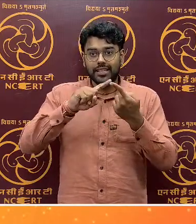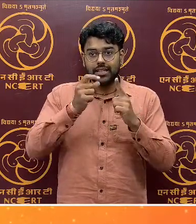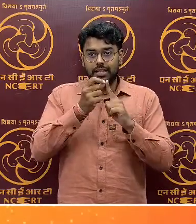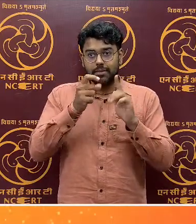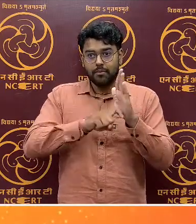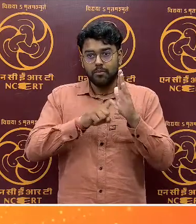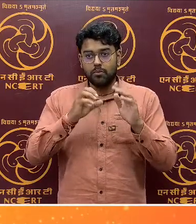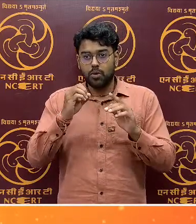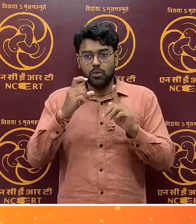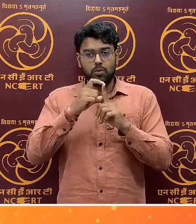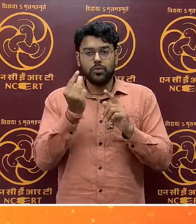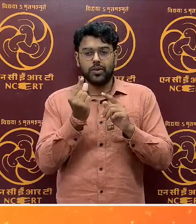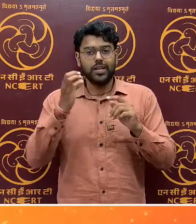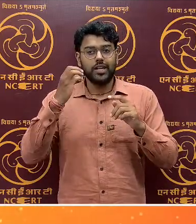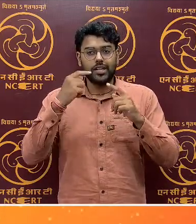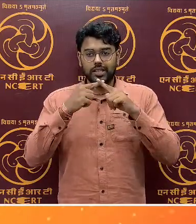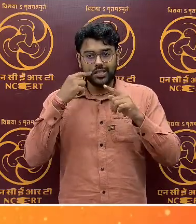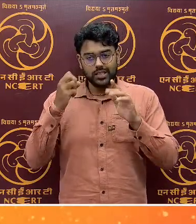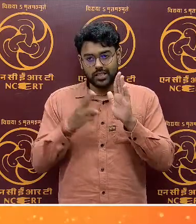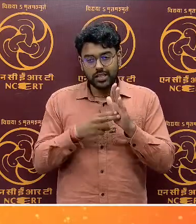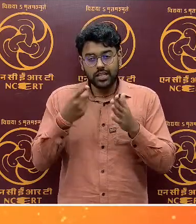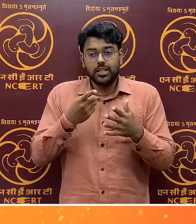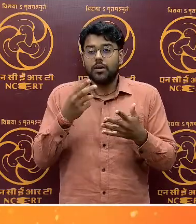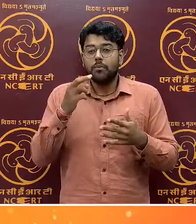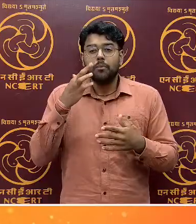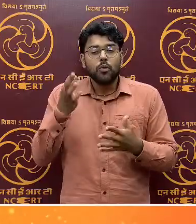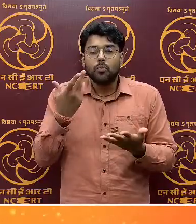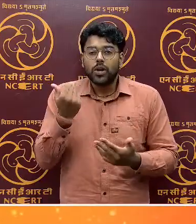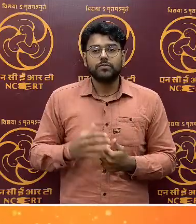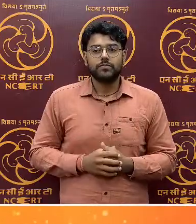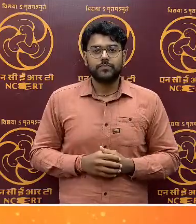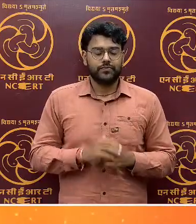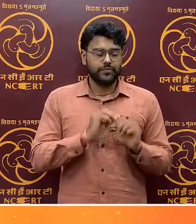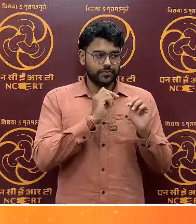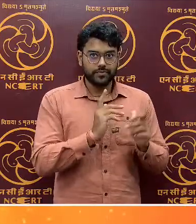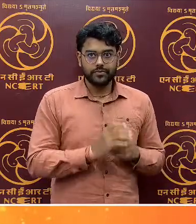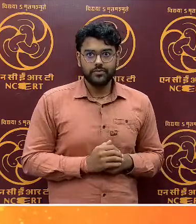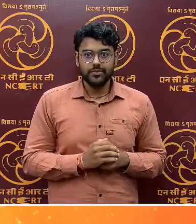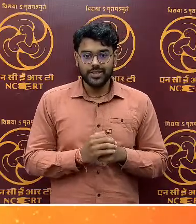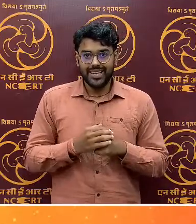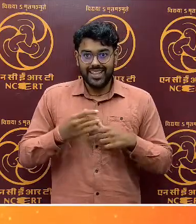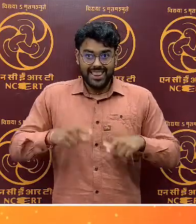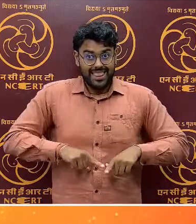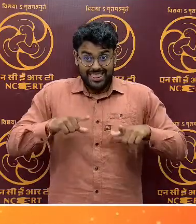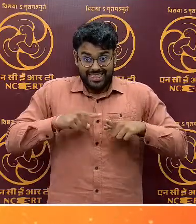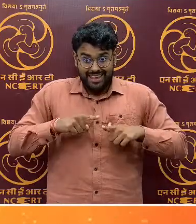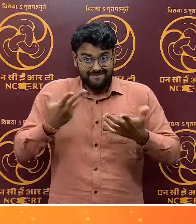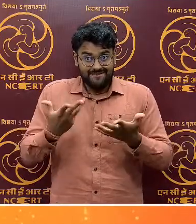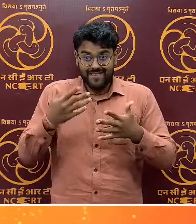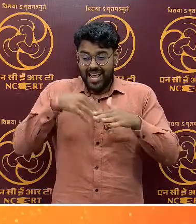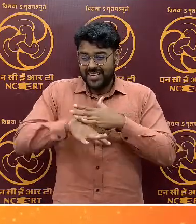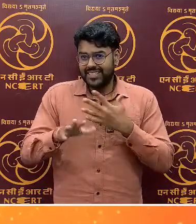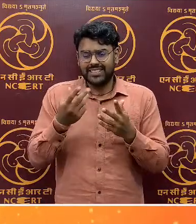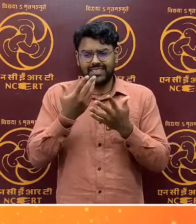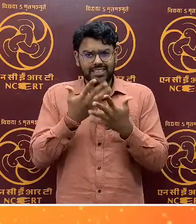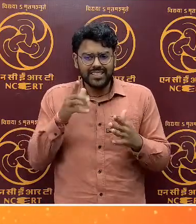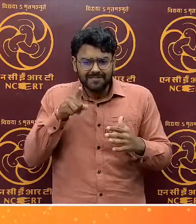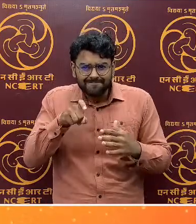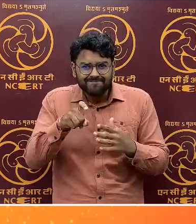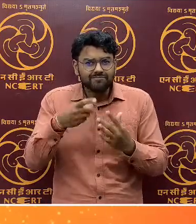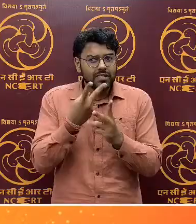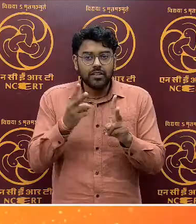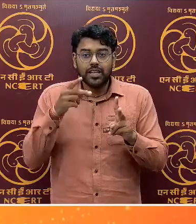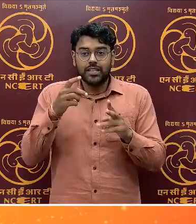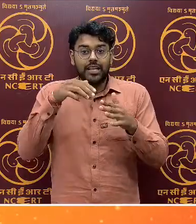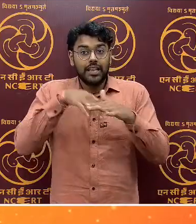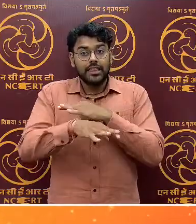right. So, if we talk of living organisms, so living organisms are characterized with 7 main